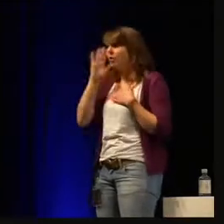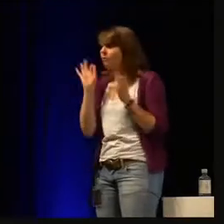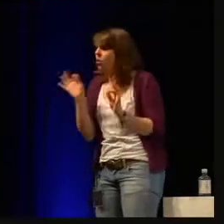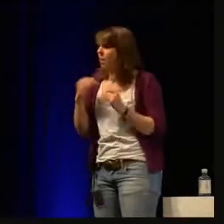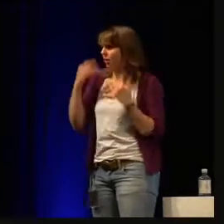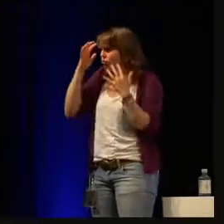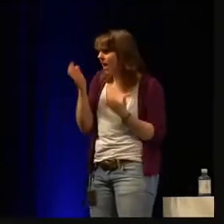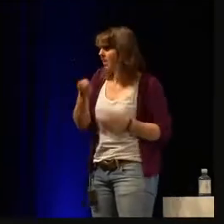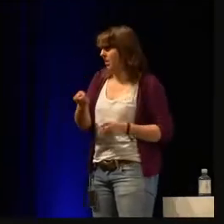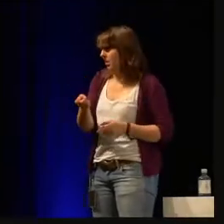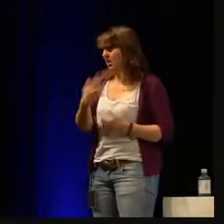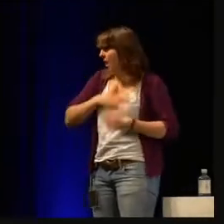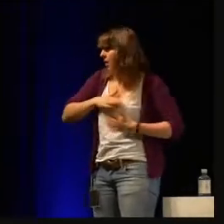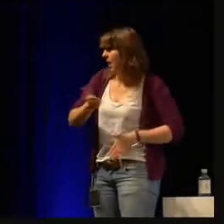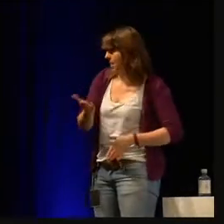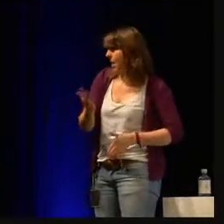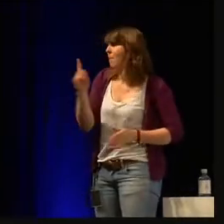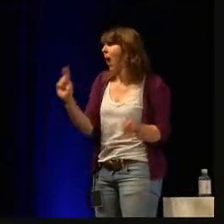And